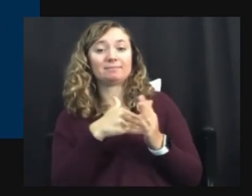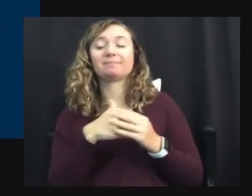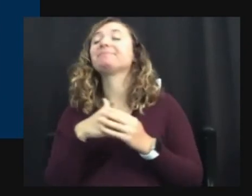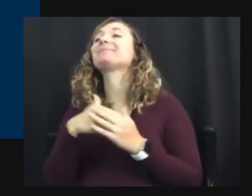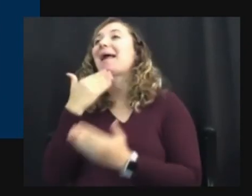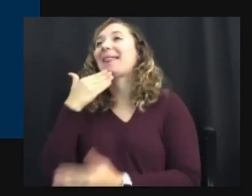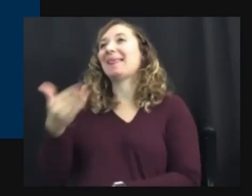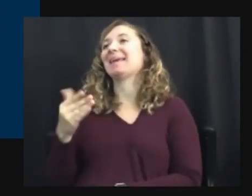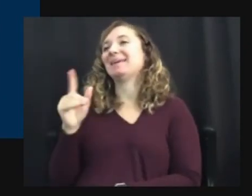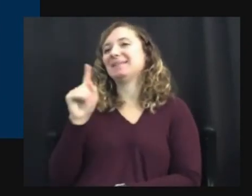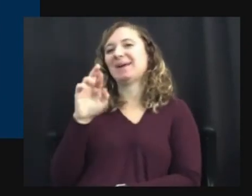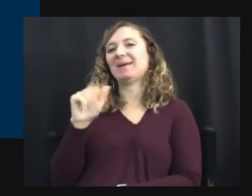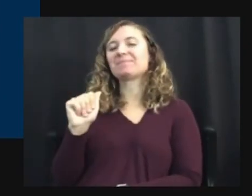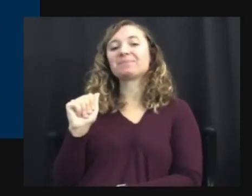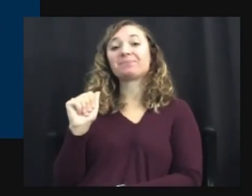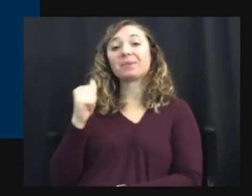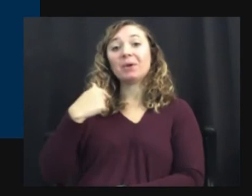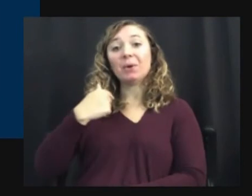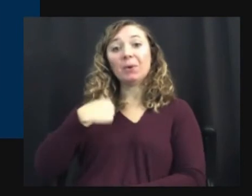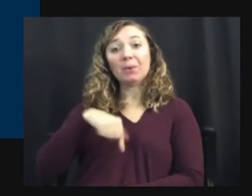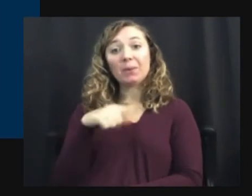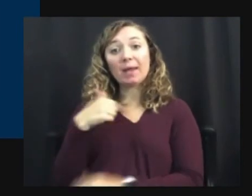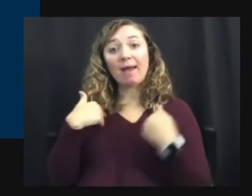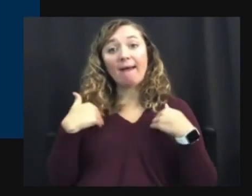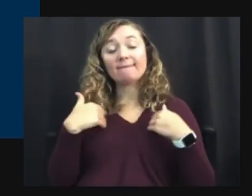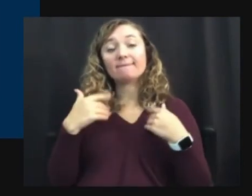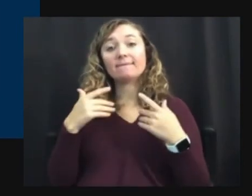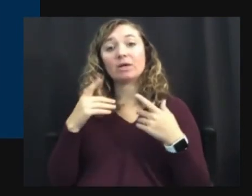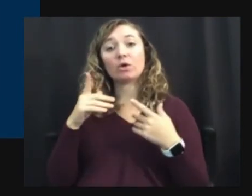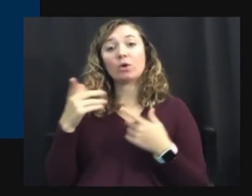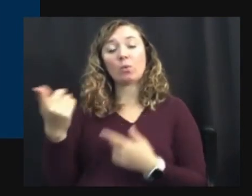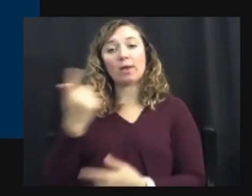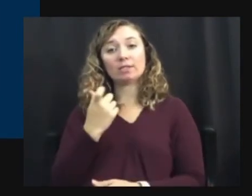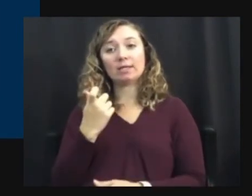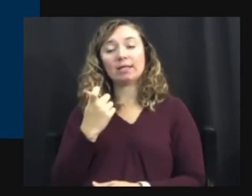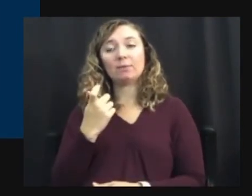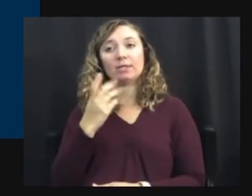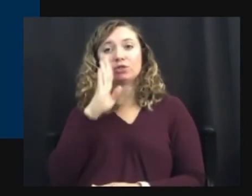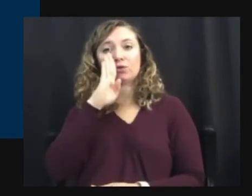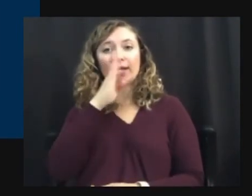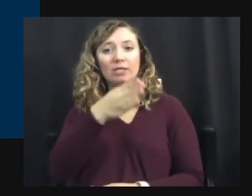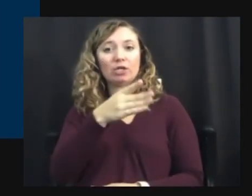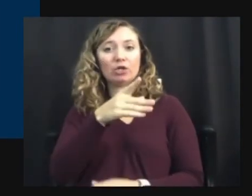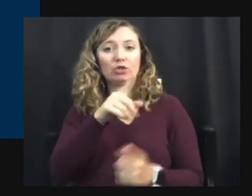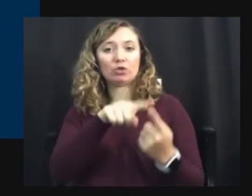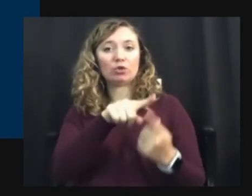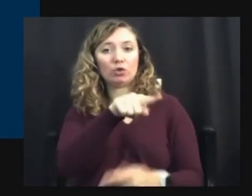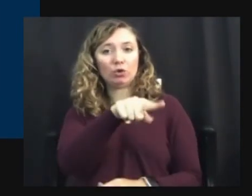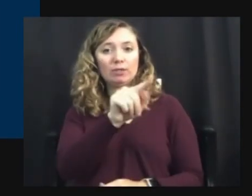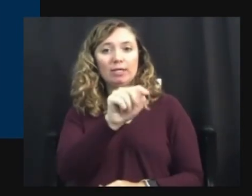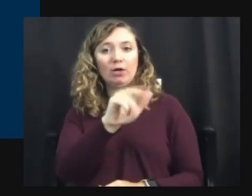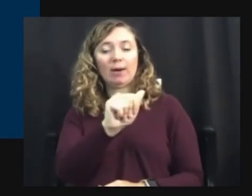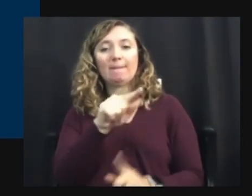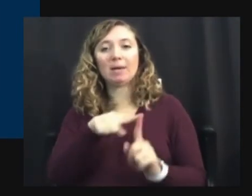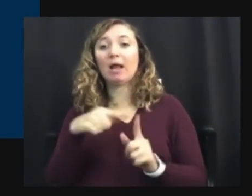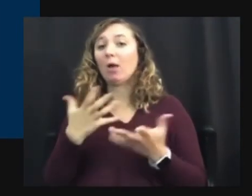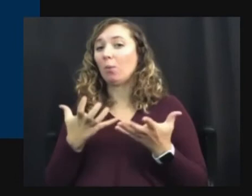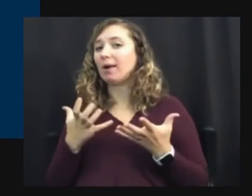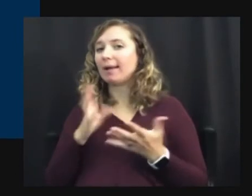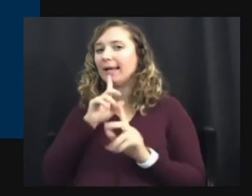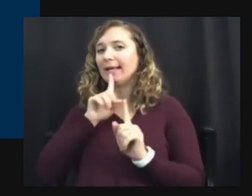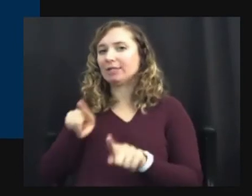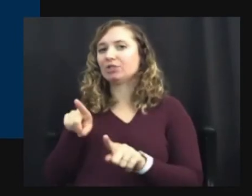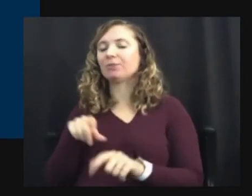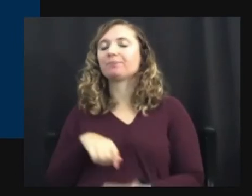Thanks, Tara. So we have a question, and it was directed to you, but I really would like to answer it as well.